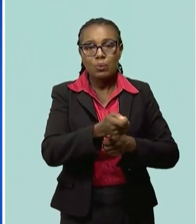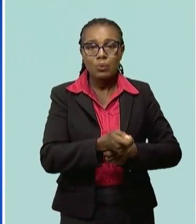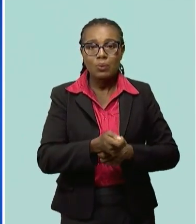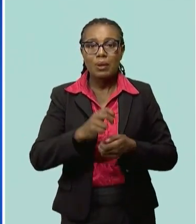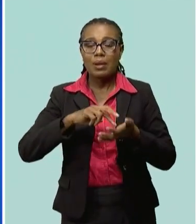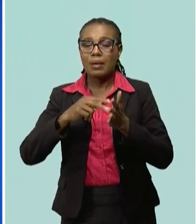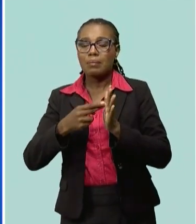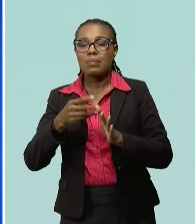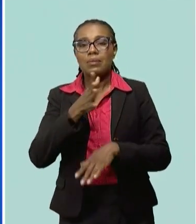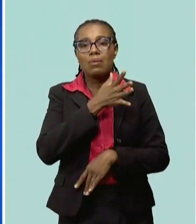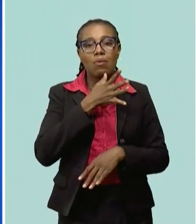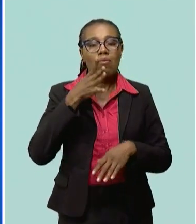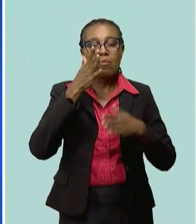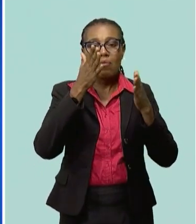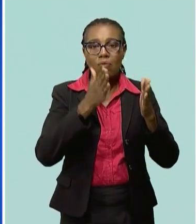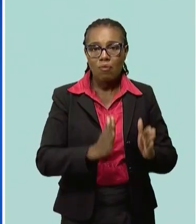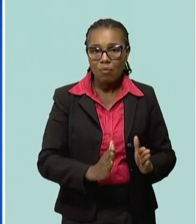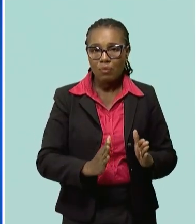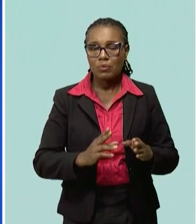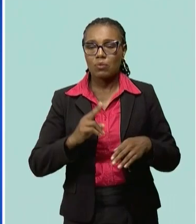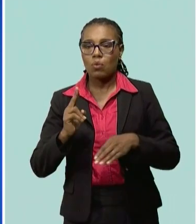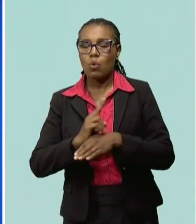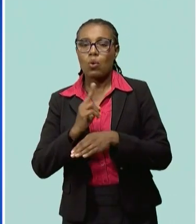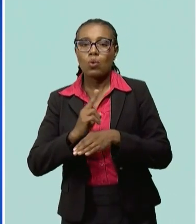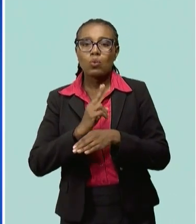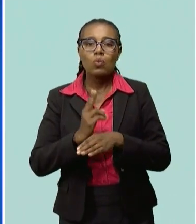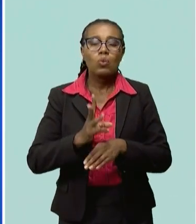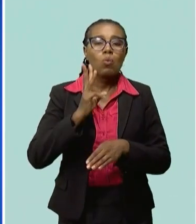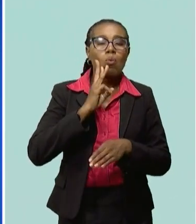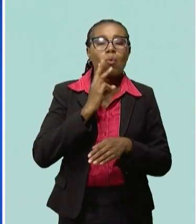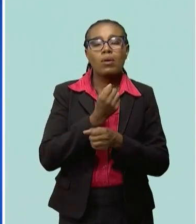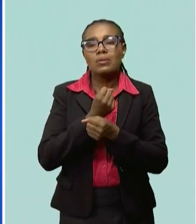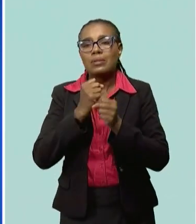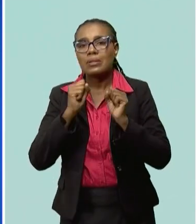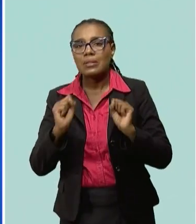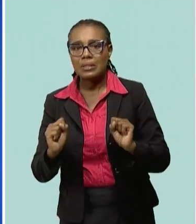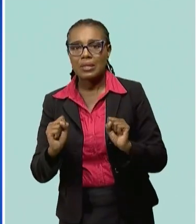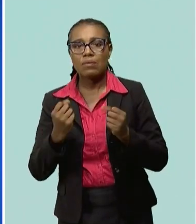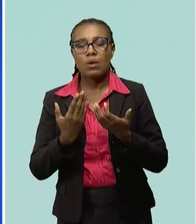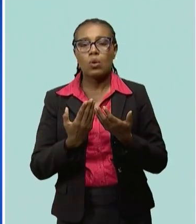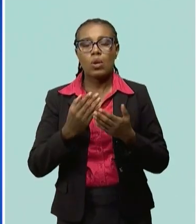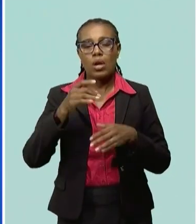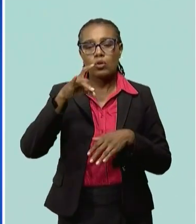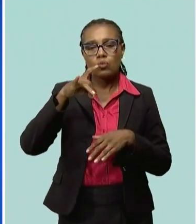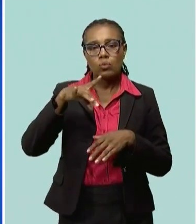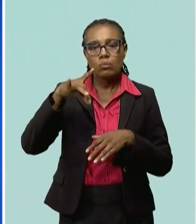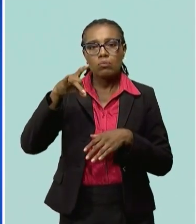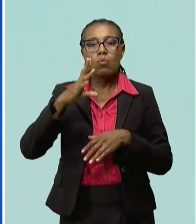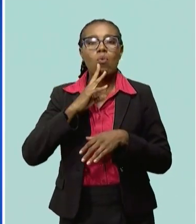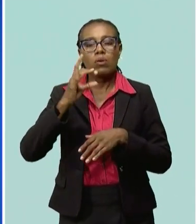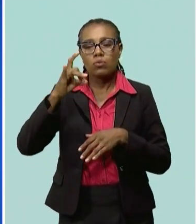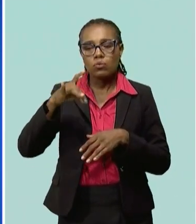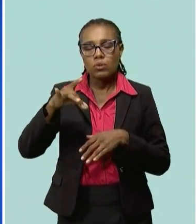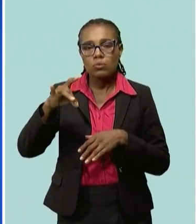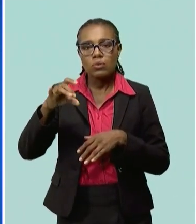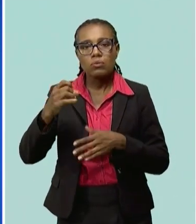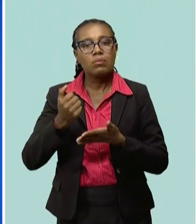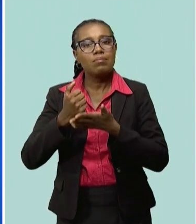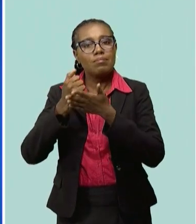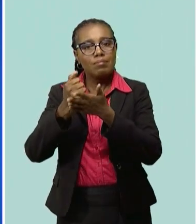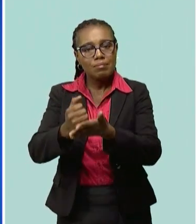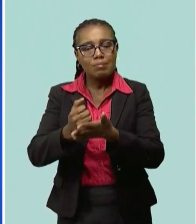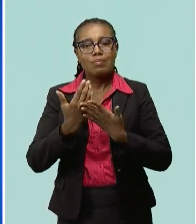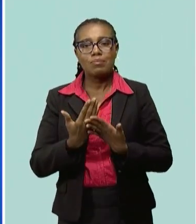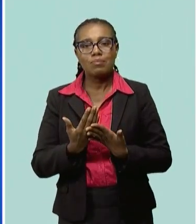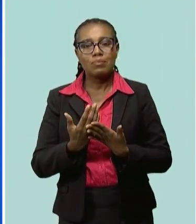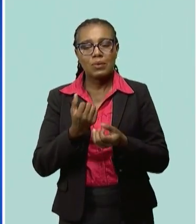are currently using water-saving techniques such as drip irrigation in order to irrigate their crops. So that, the heat is just what it